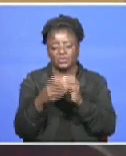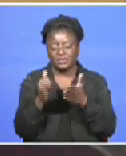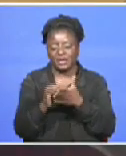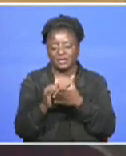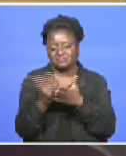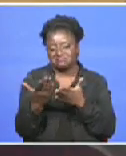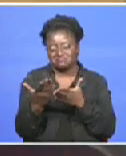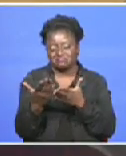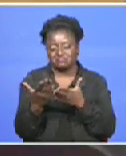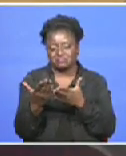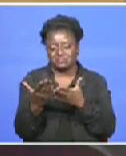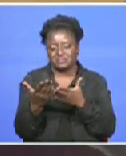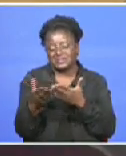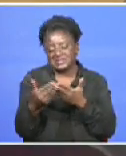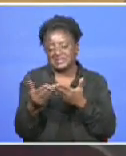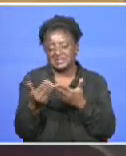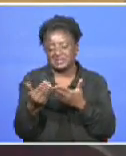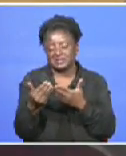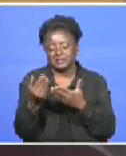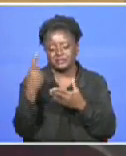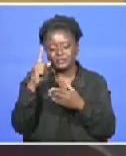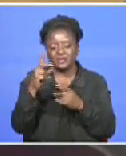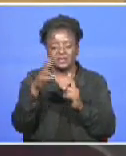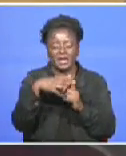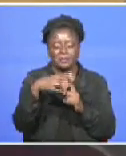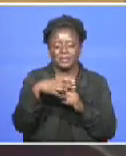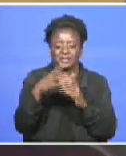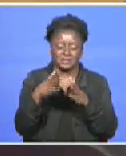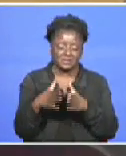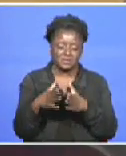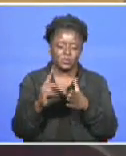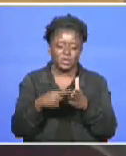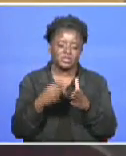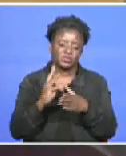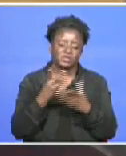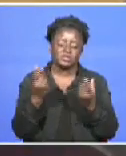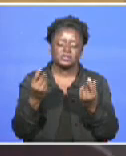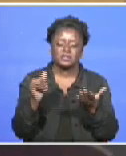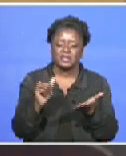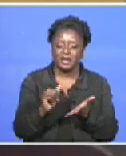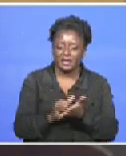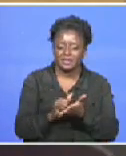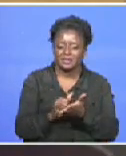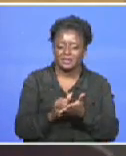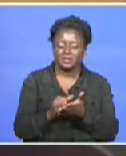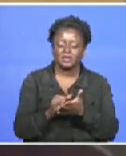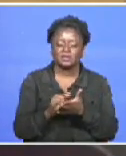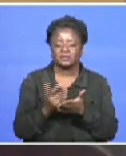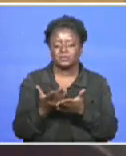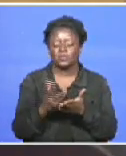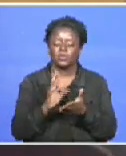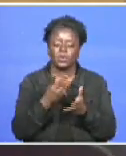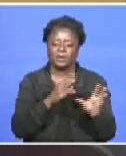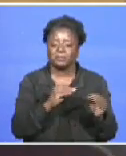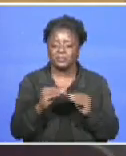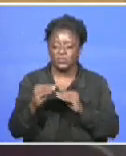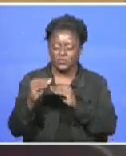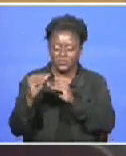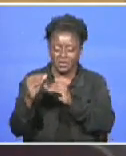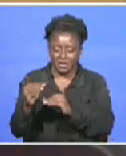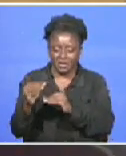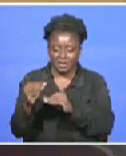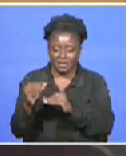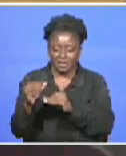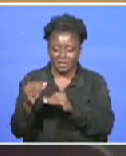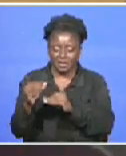more accommodating to the applicant. And once we have done that, and we will be moving in the direction where